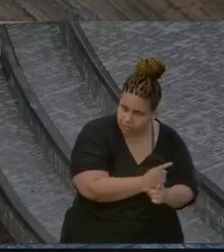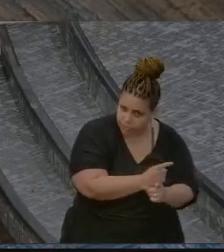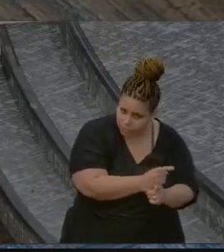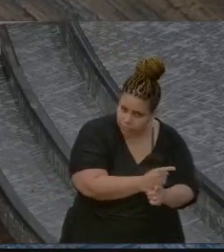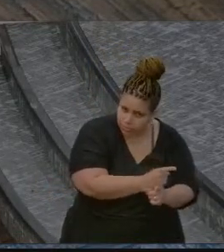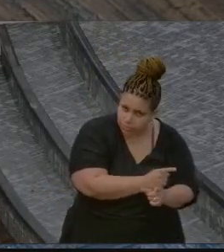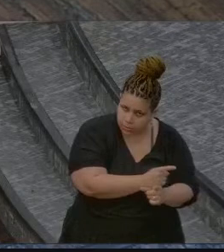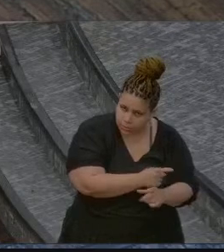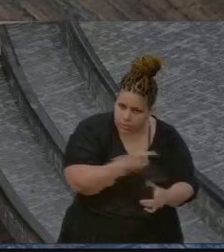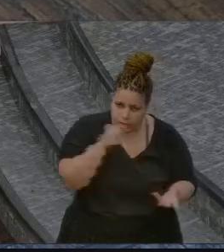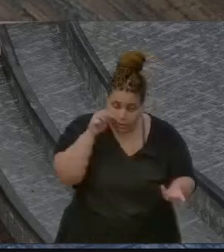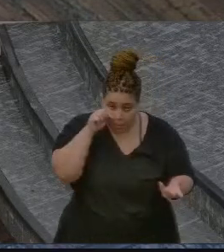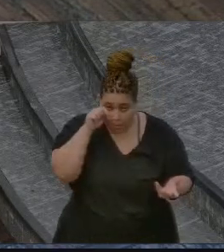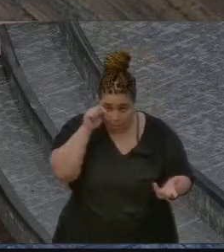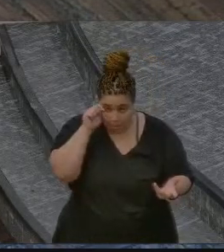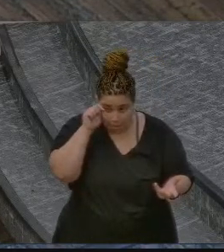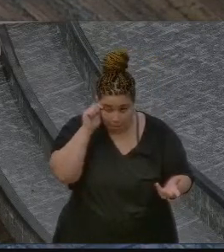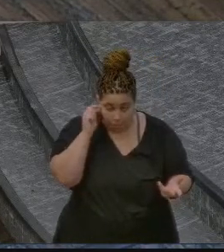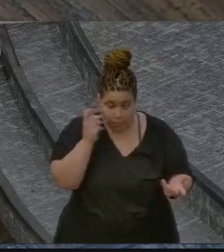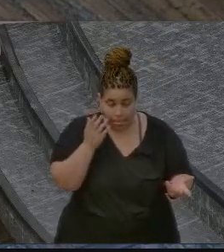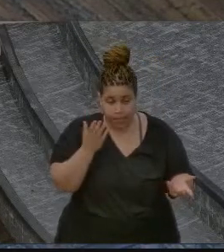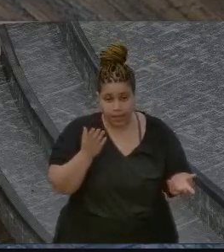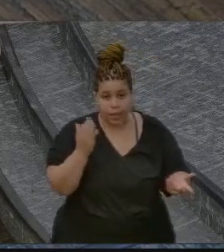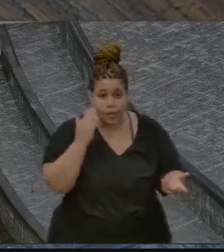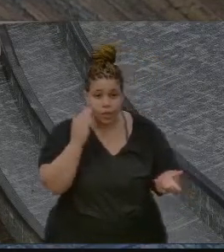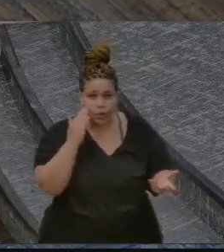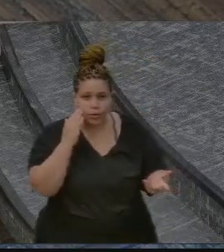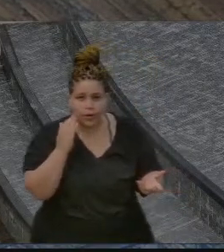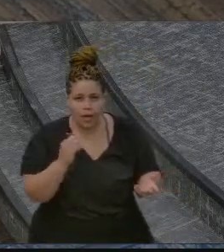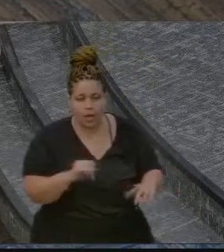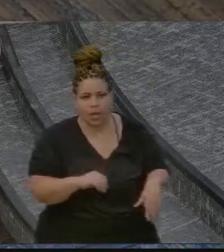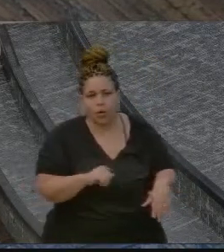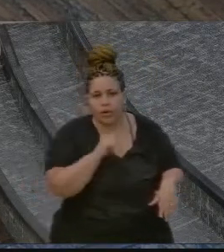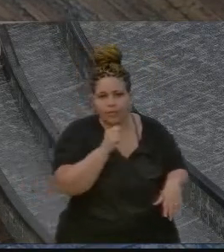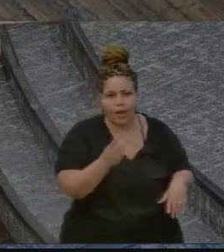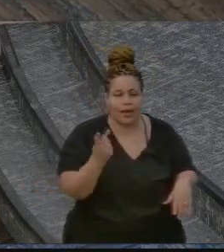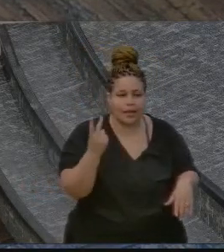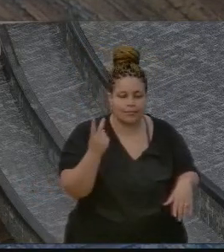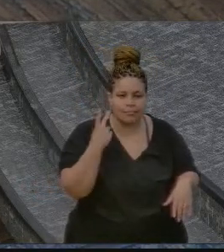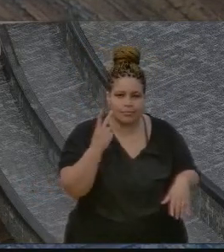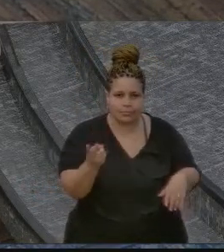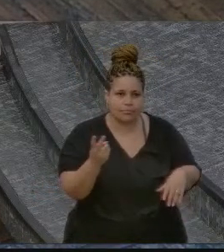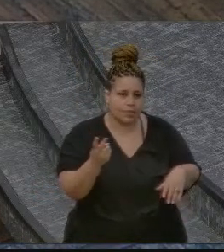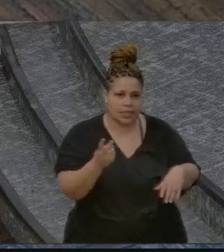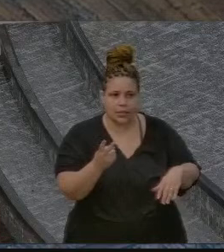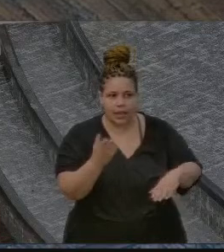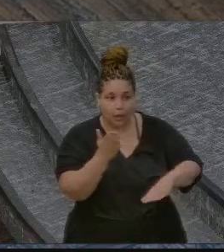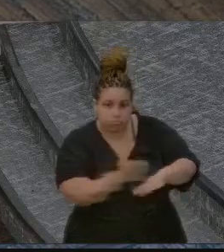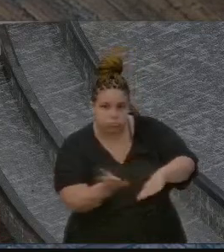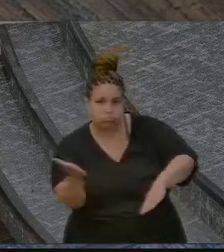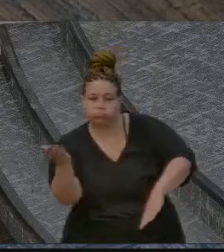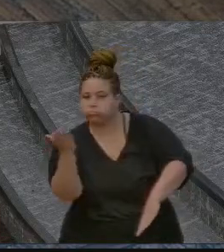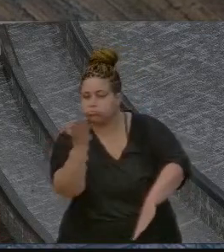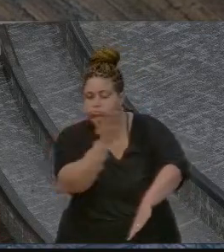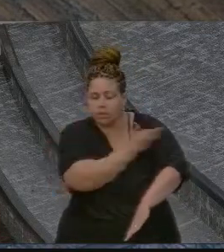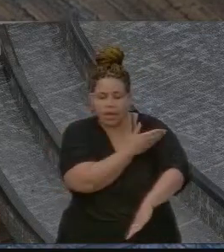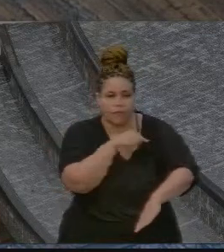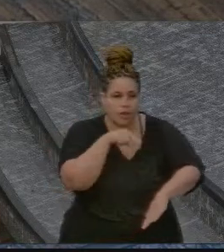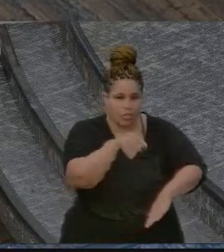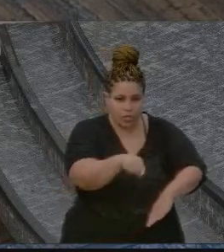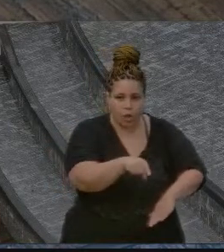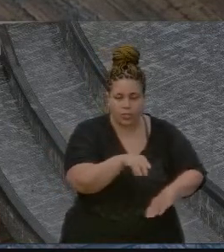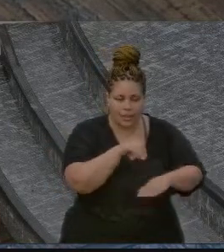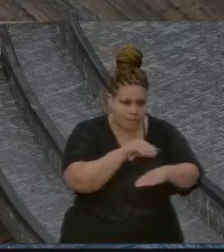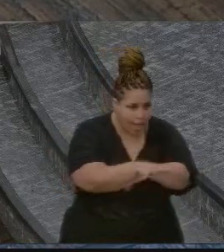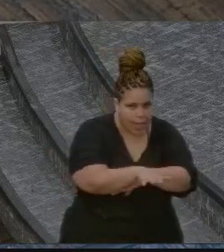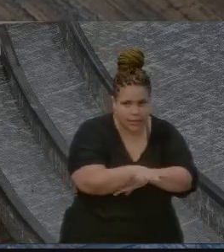while we haven't empirically proven some of those spillover effects, I do believe from some of the conversations